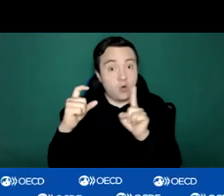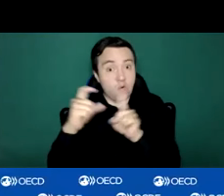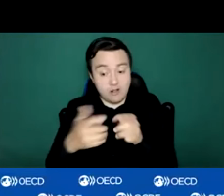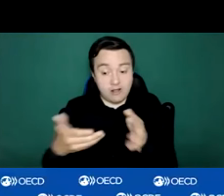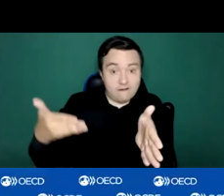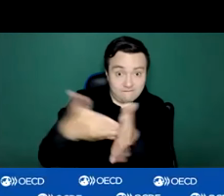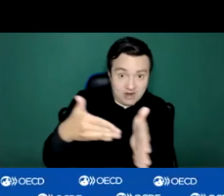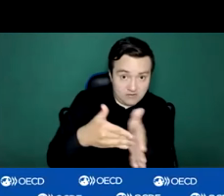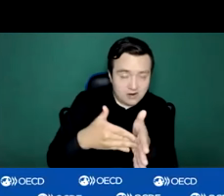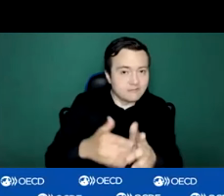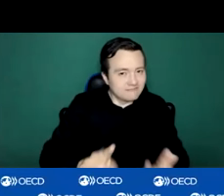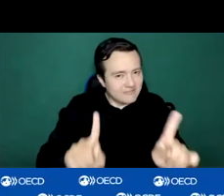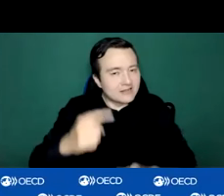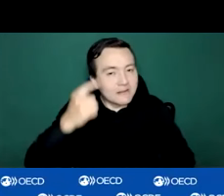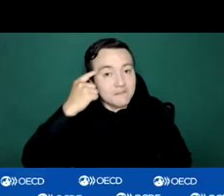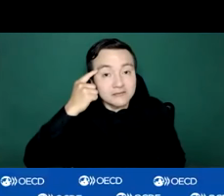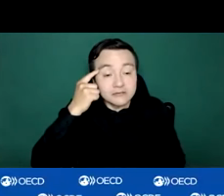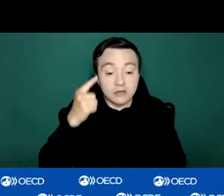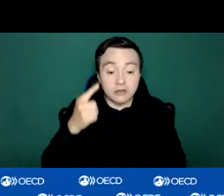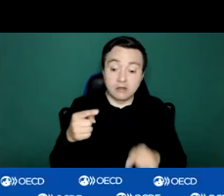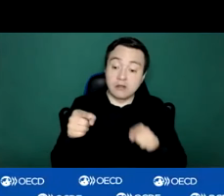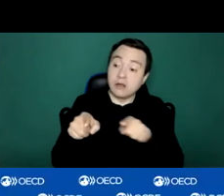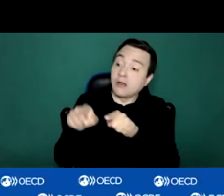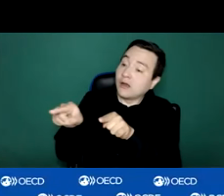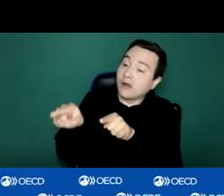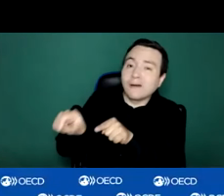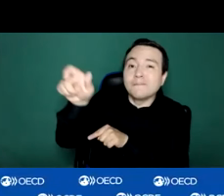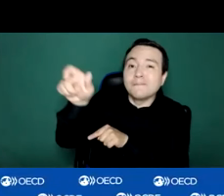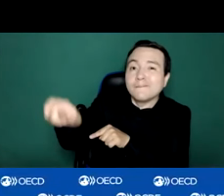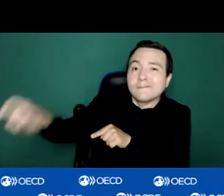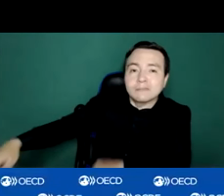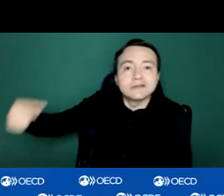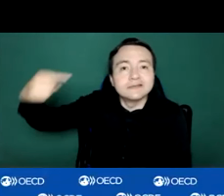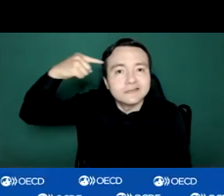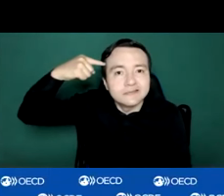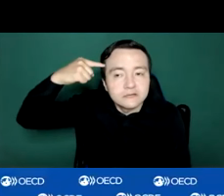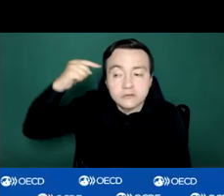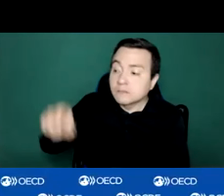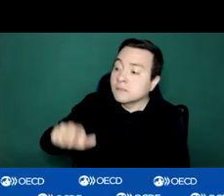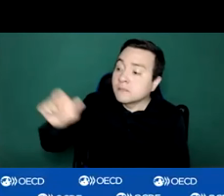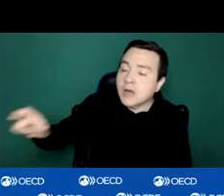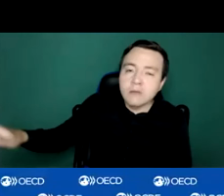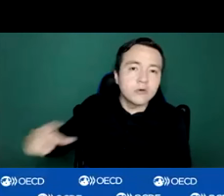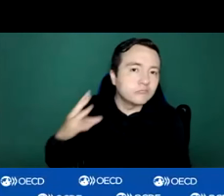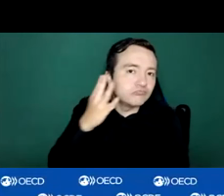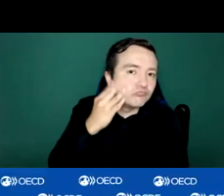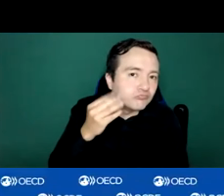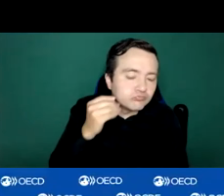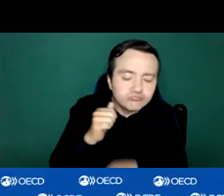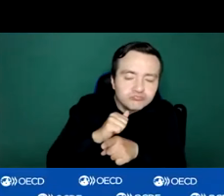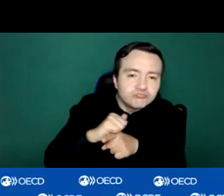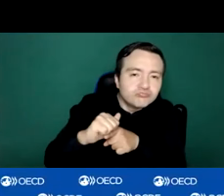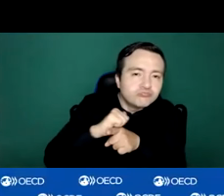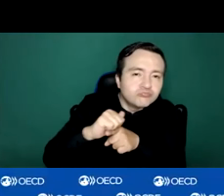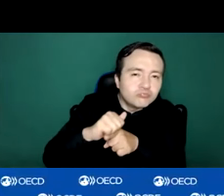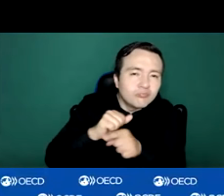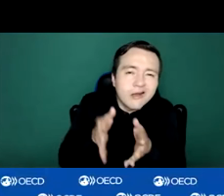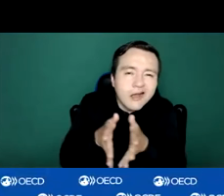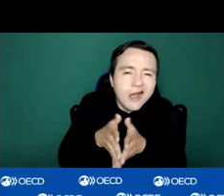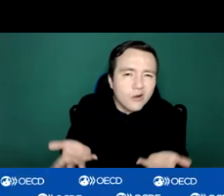themselves. What is the experience that they have when they're actually accessing primary care? In times of COVID, these